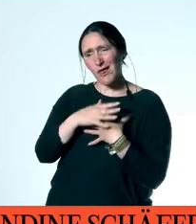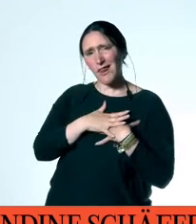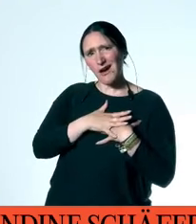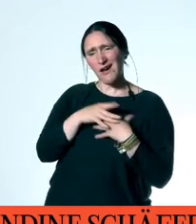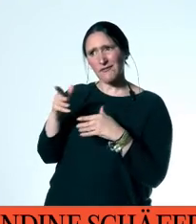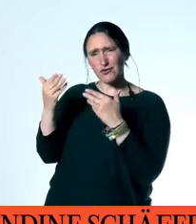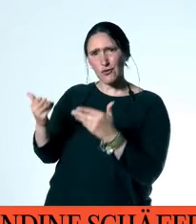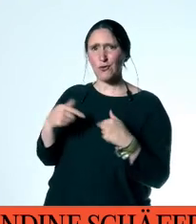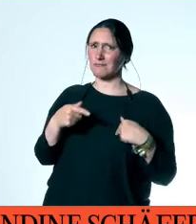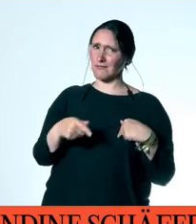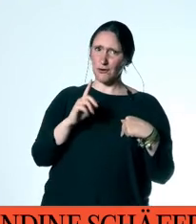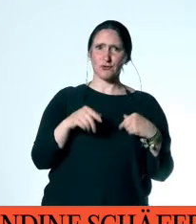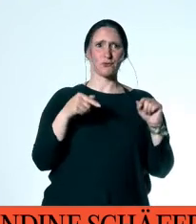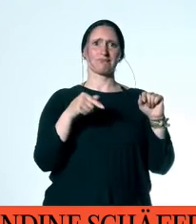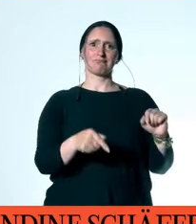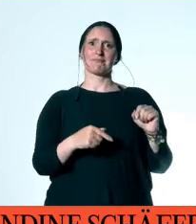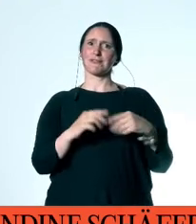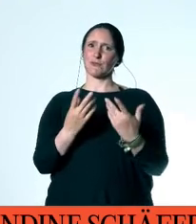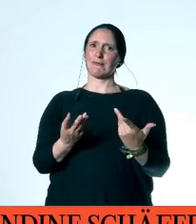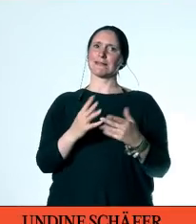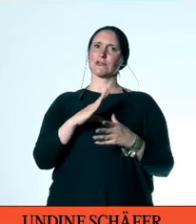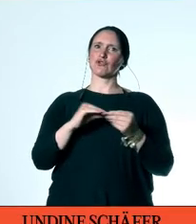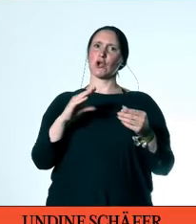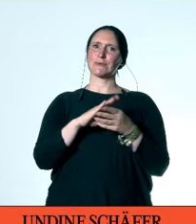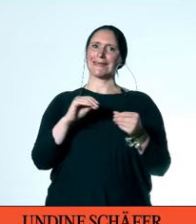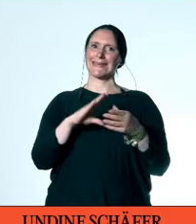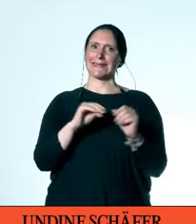the story, to re-narrate the way that our story is being told.